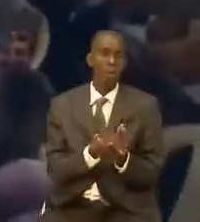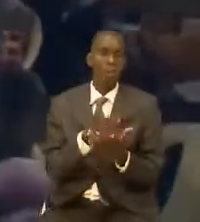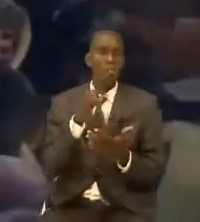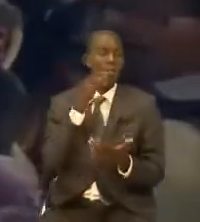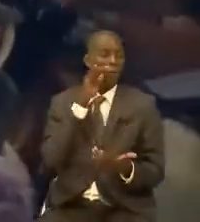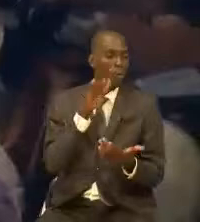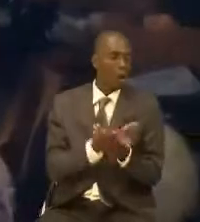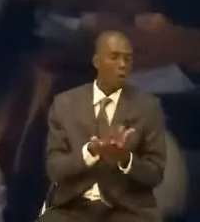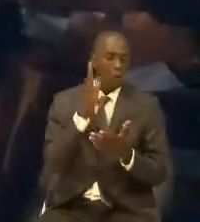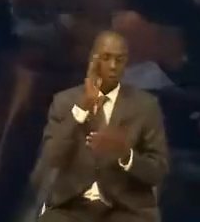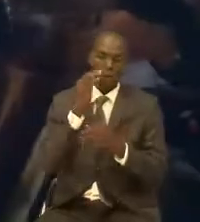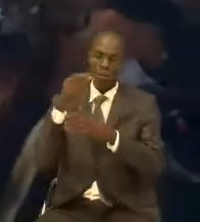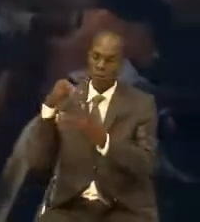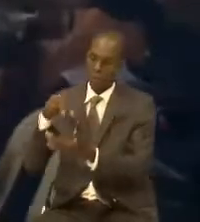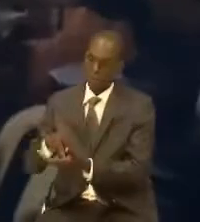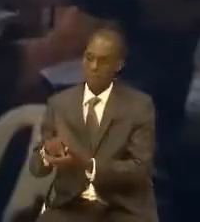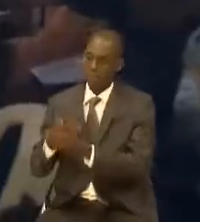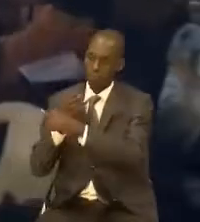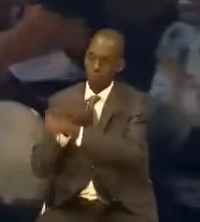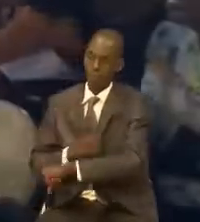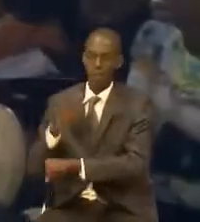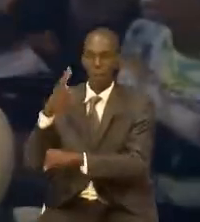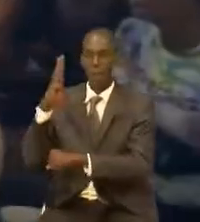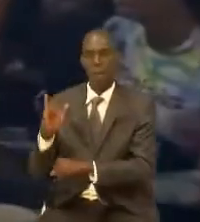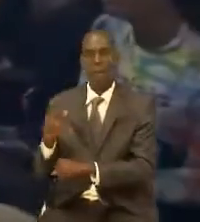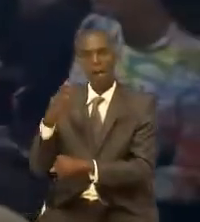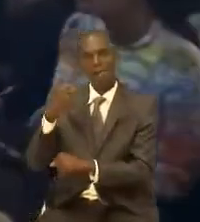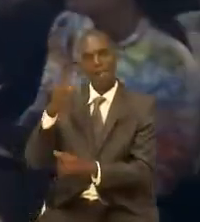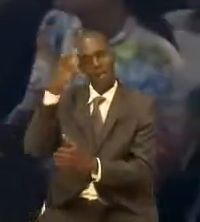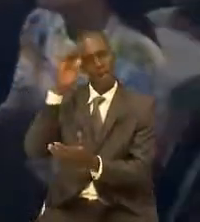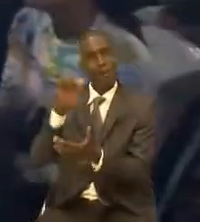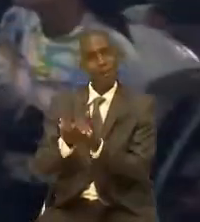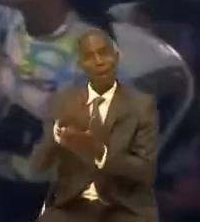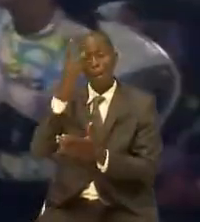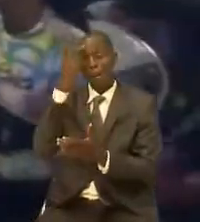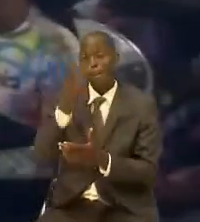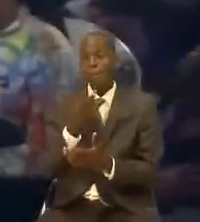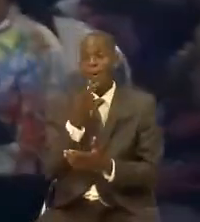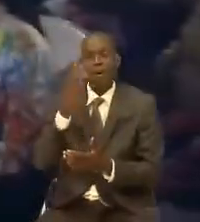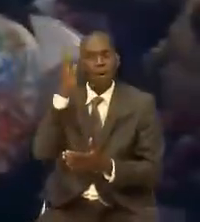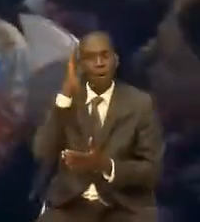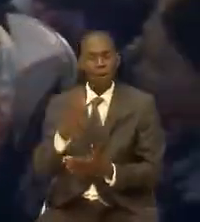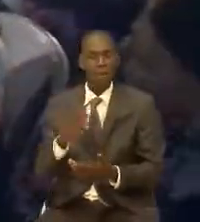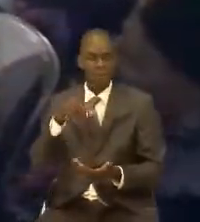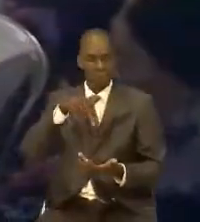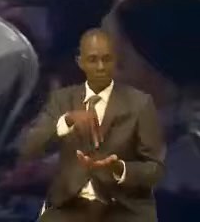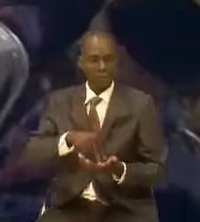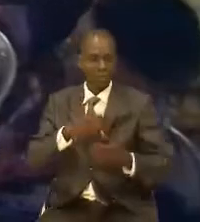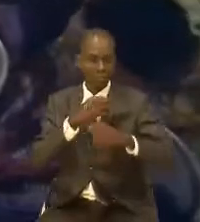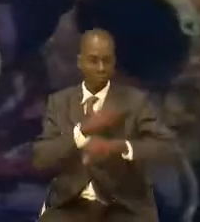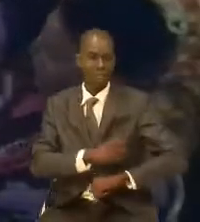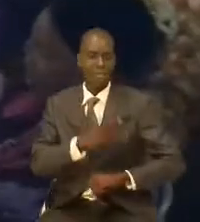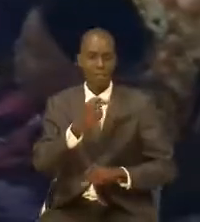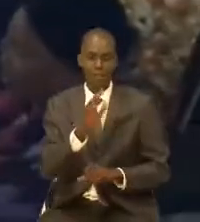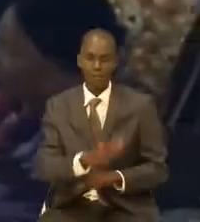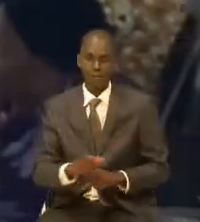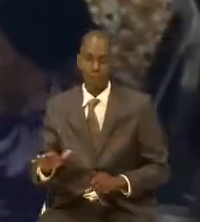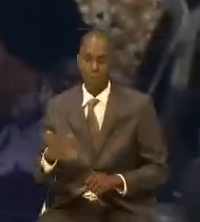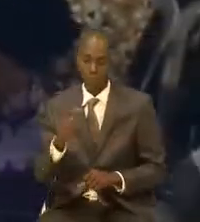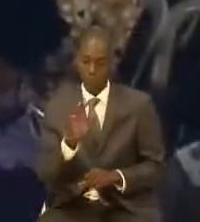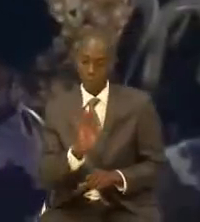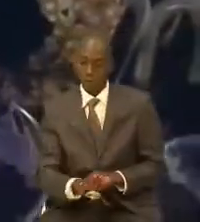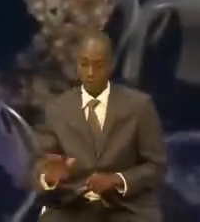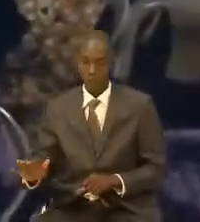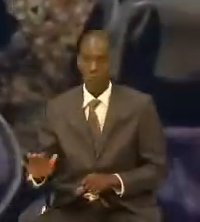turned by the husband the parents was turned by the children and the children of the